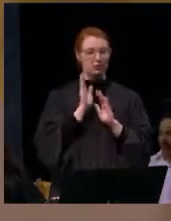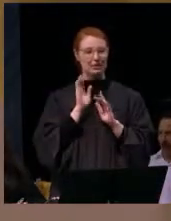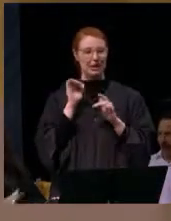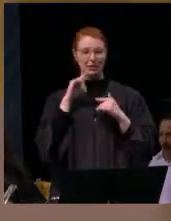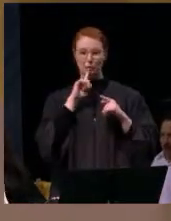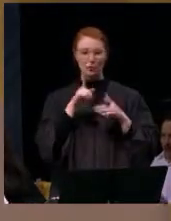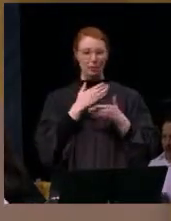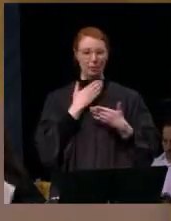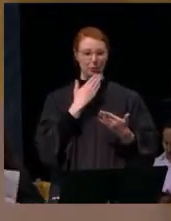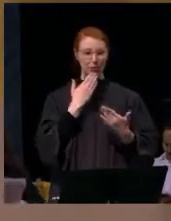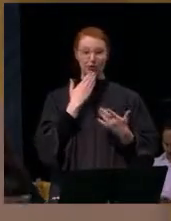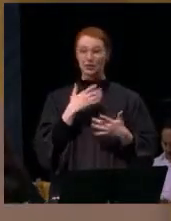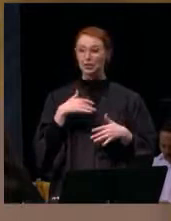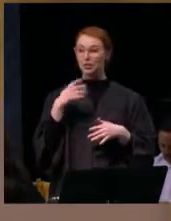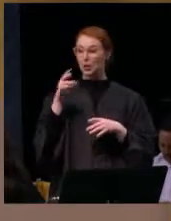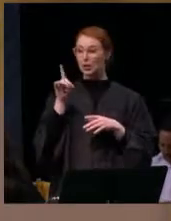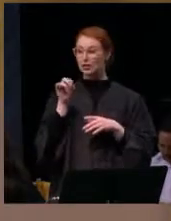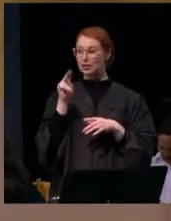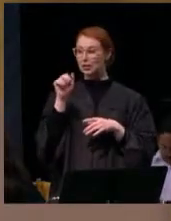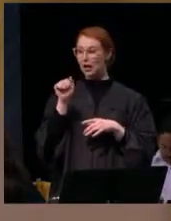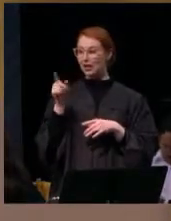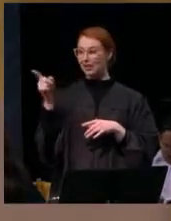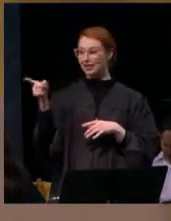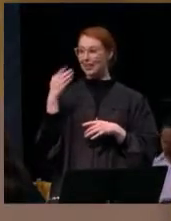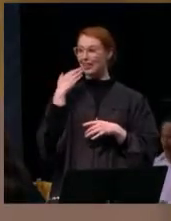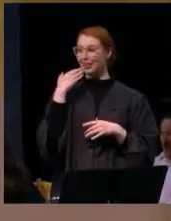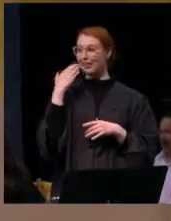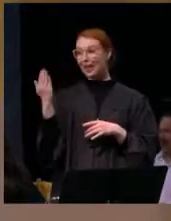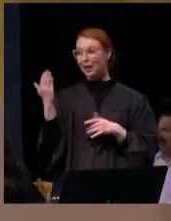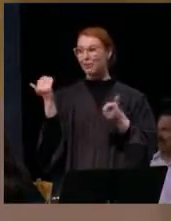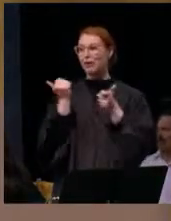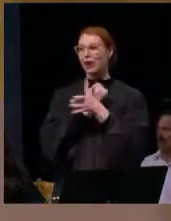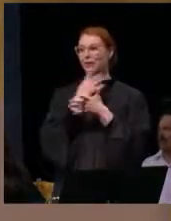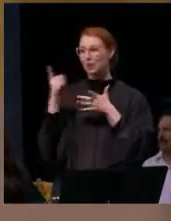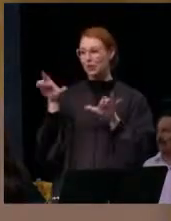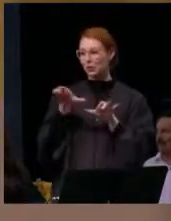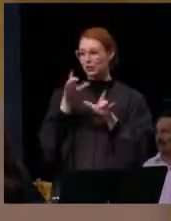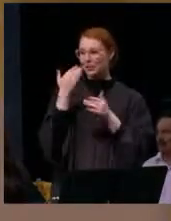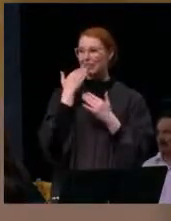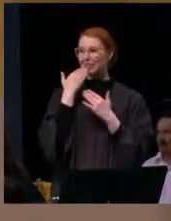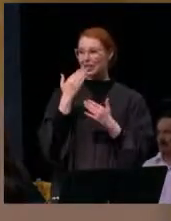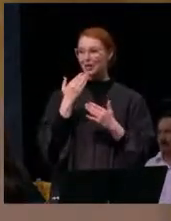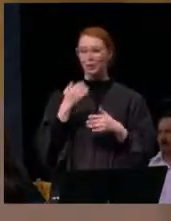in the front row here, thank you for all of you've done, and we wish you the very best.